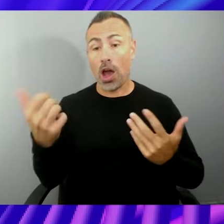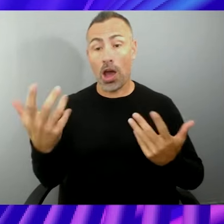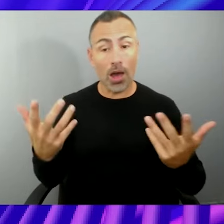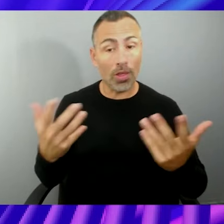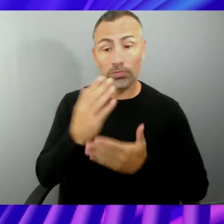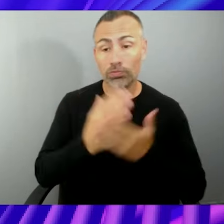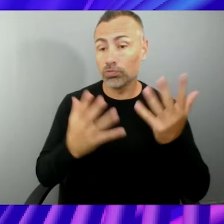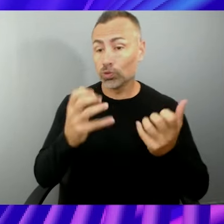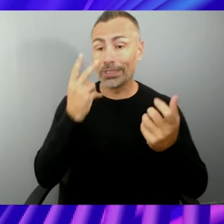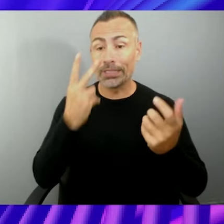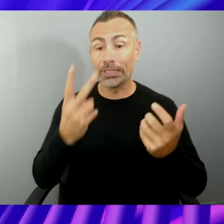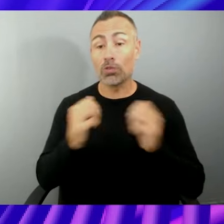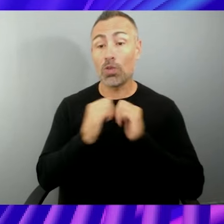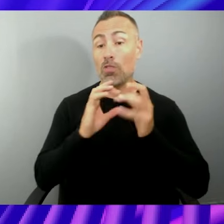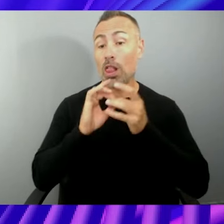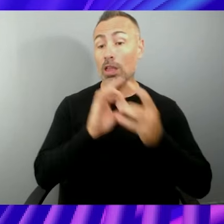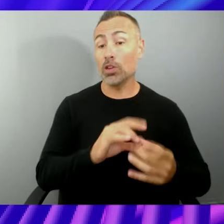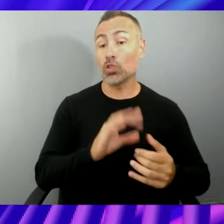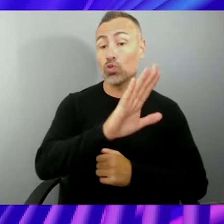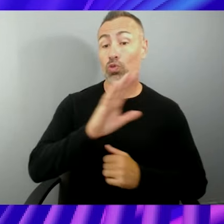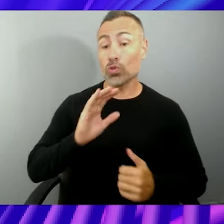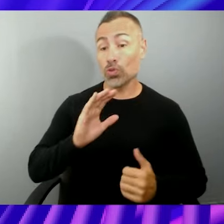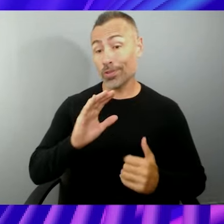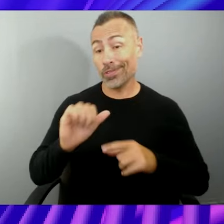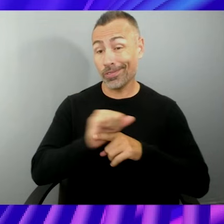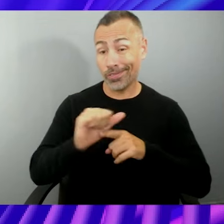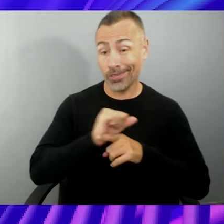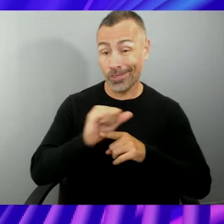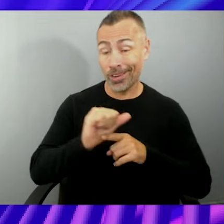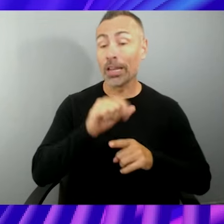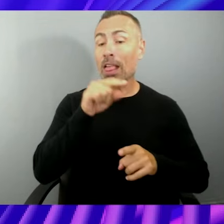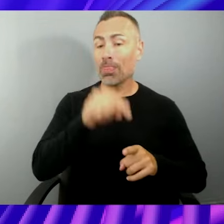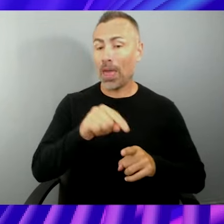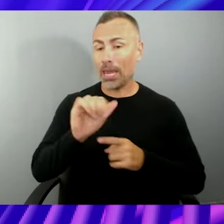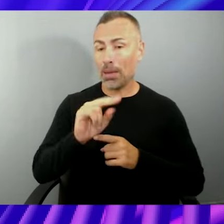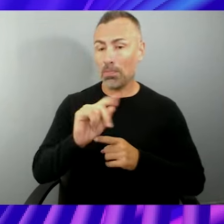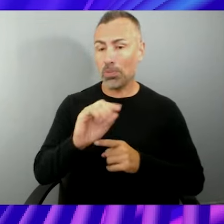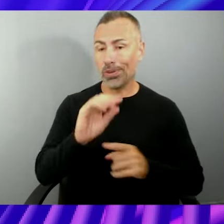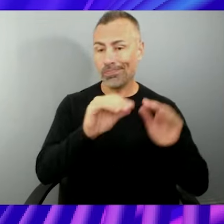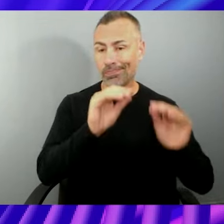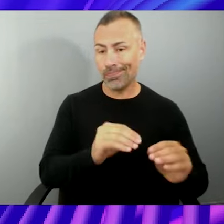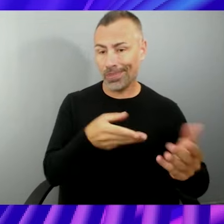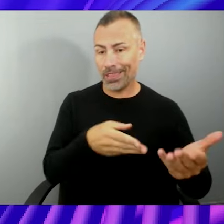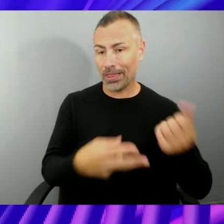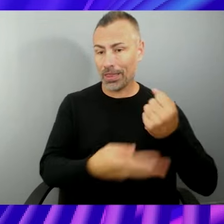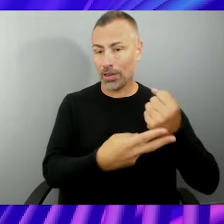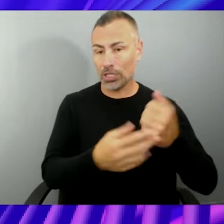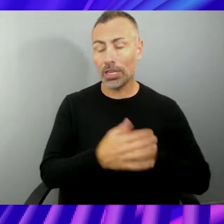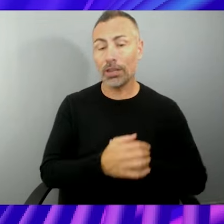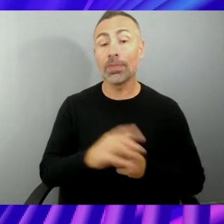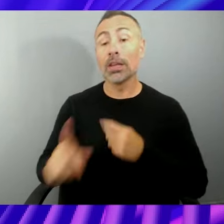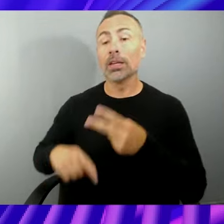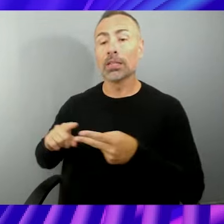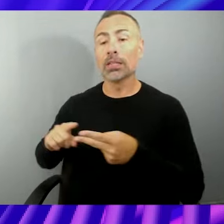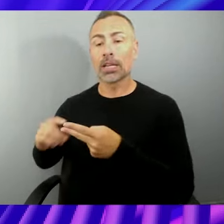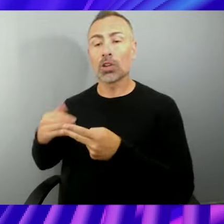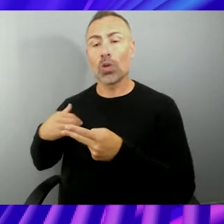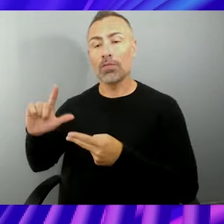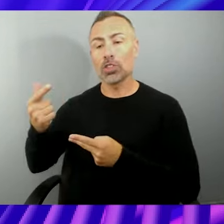run. And there will be the logs as well, which you can go and see on what is the status of your training run on